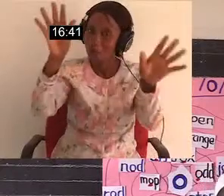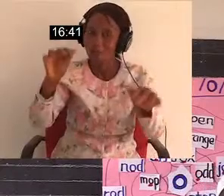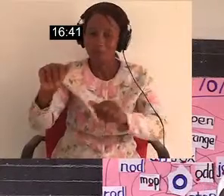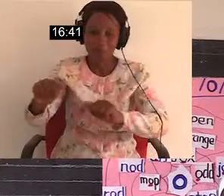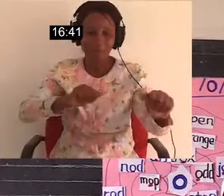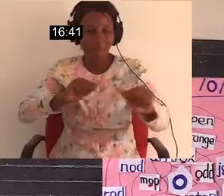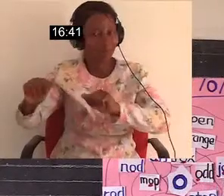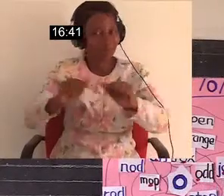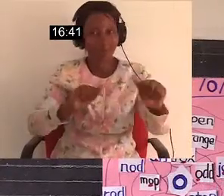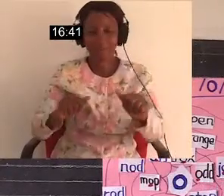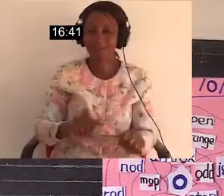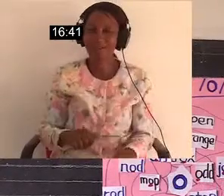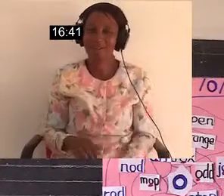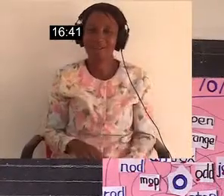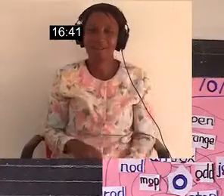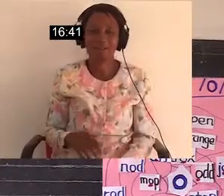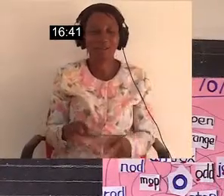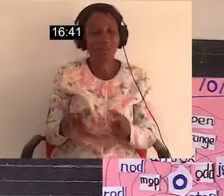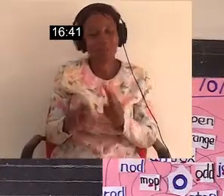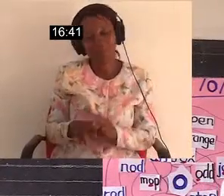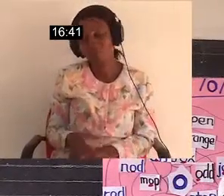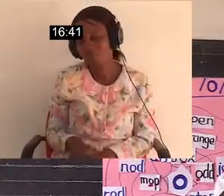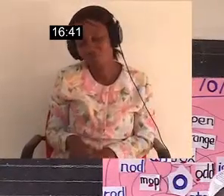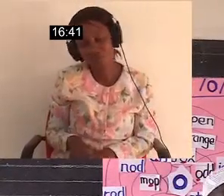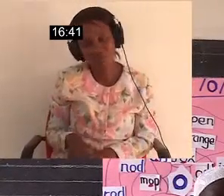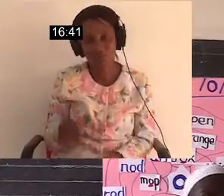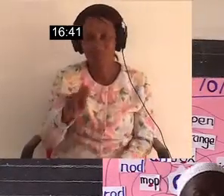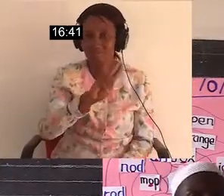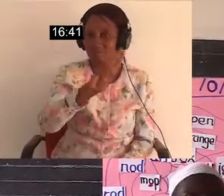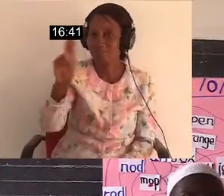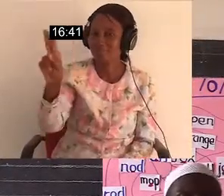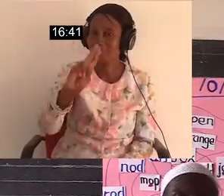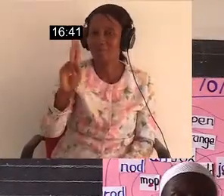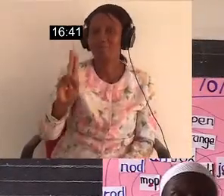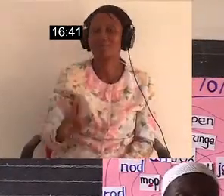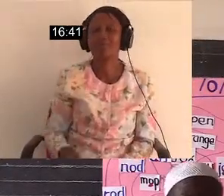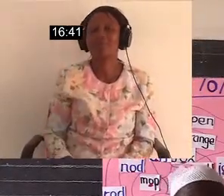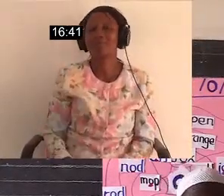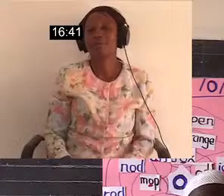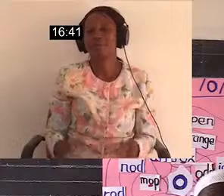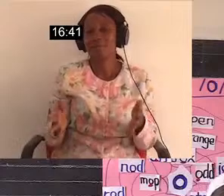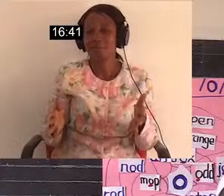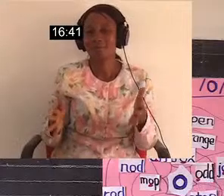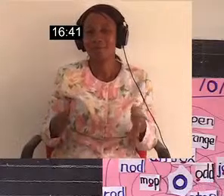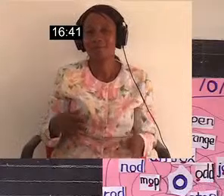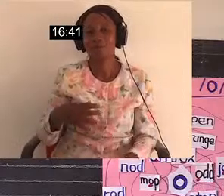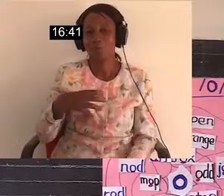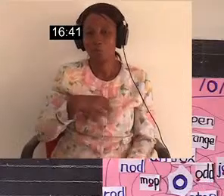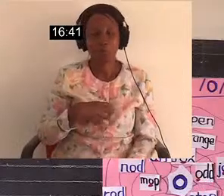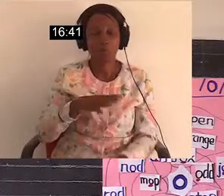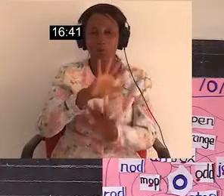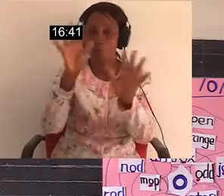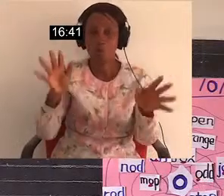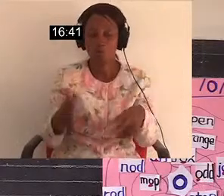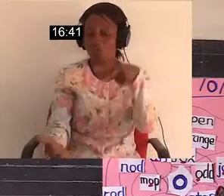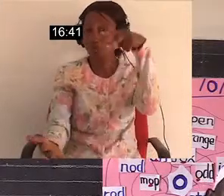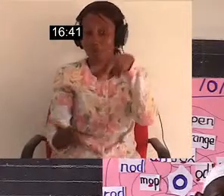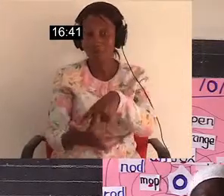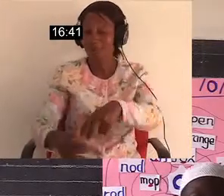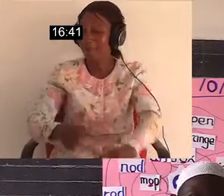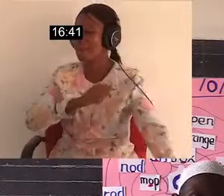So now, we come to the end of the lesson, and there we want to shake up.